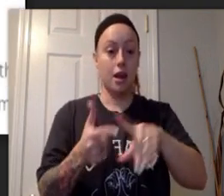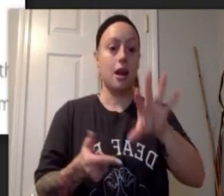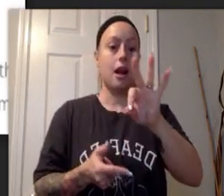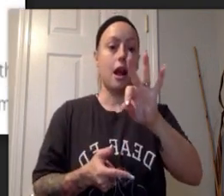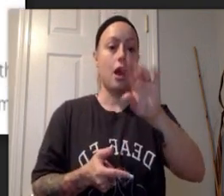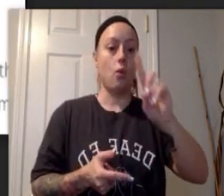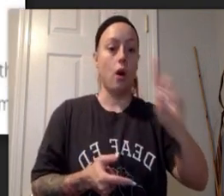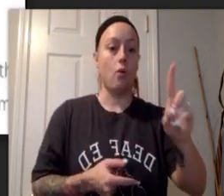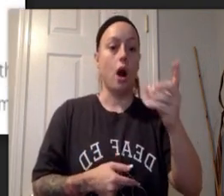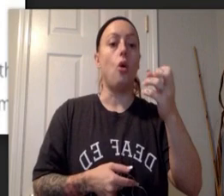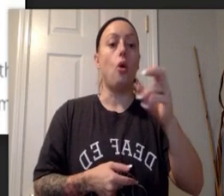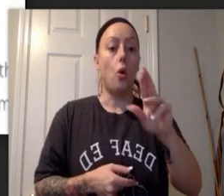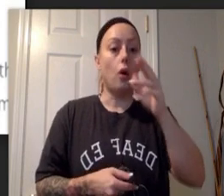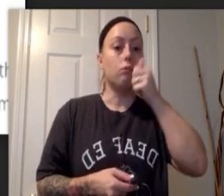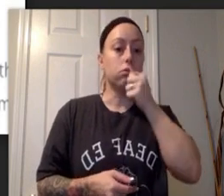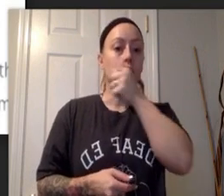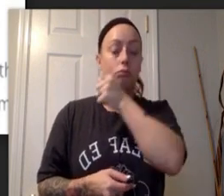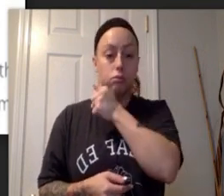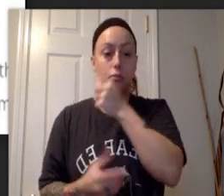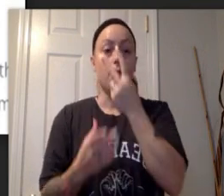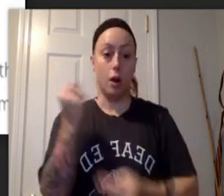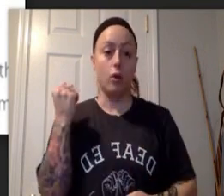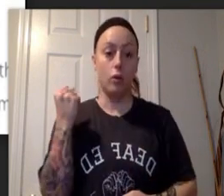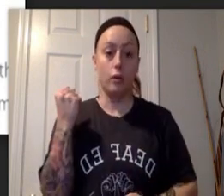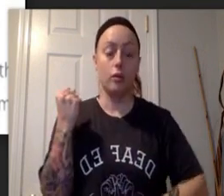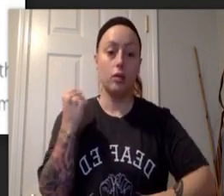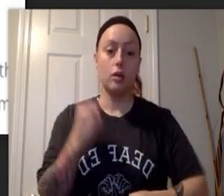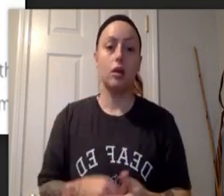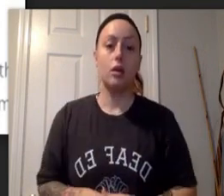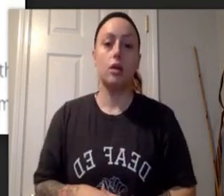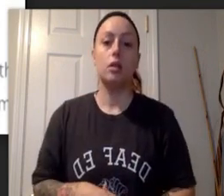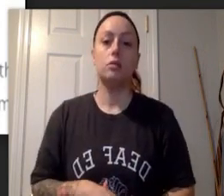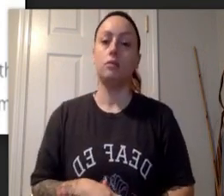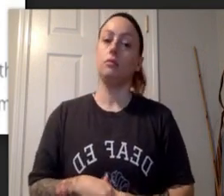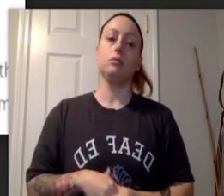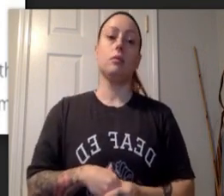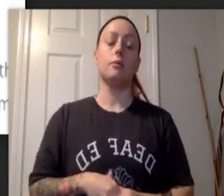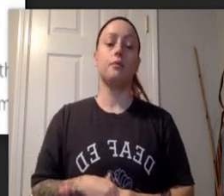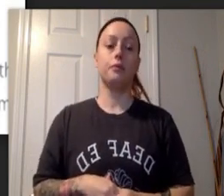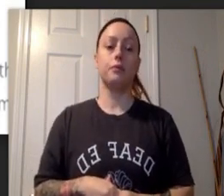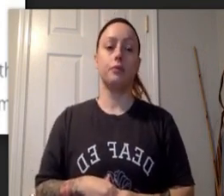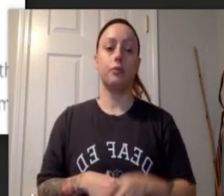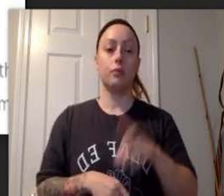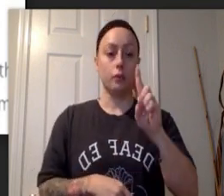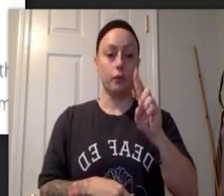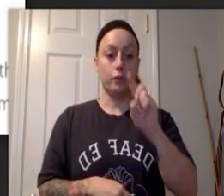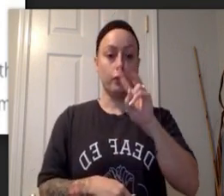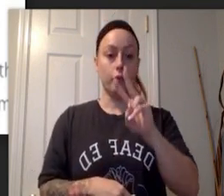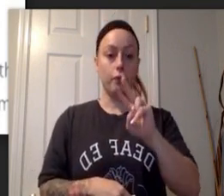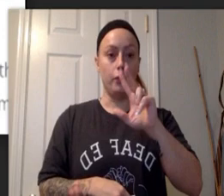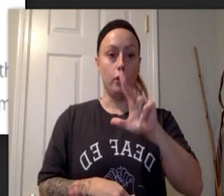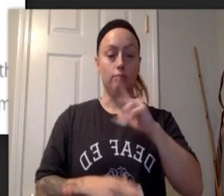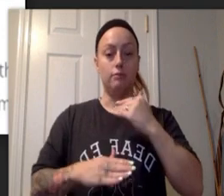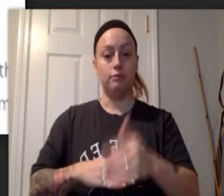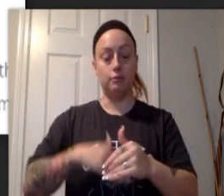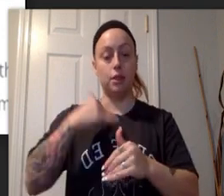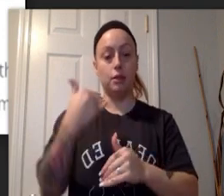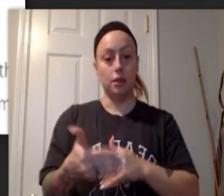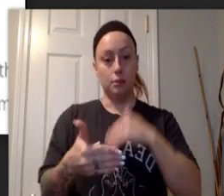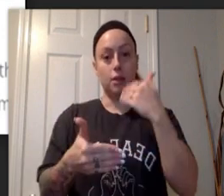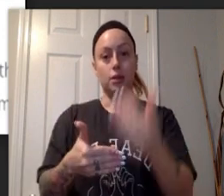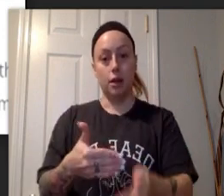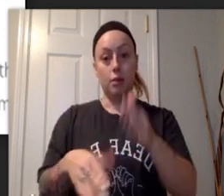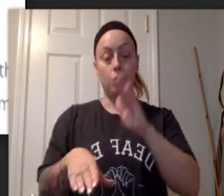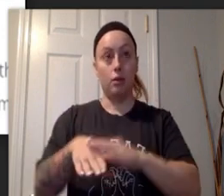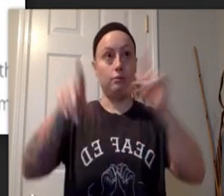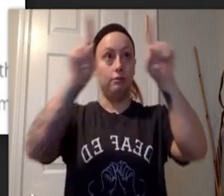Naloxone. This is like the easiest part of the training. And again, all of this is laid out 1, 2, 3, step by step on the